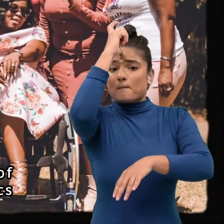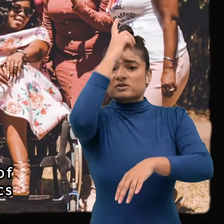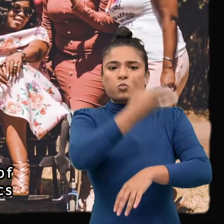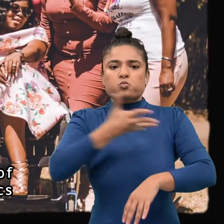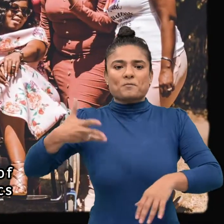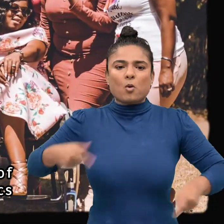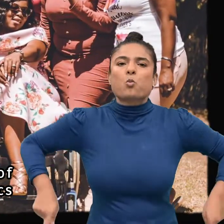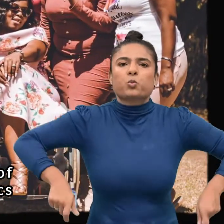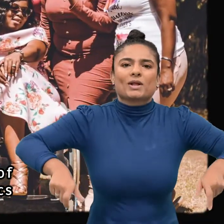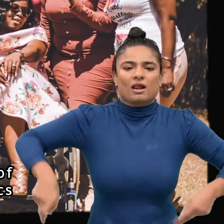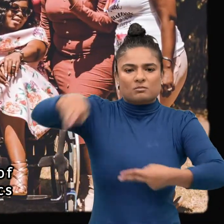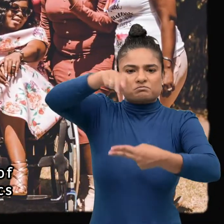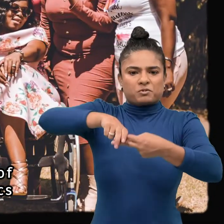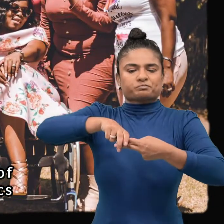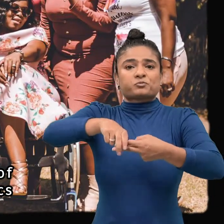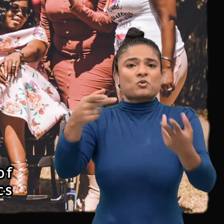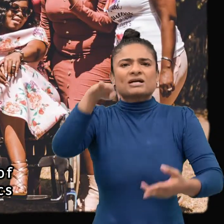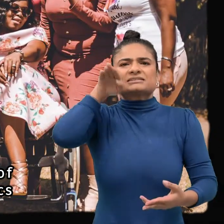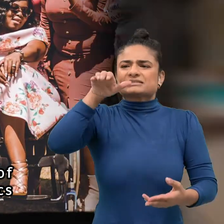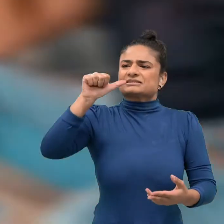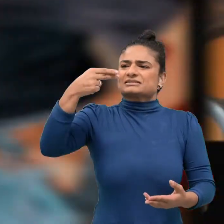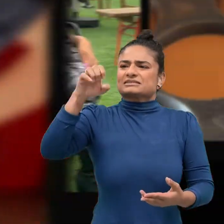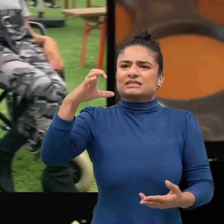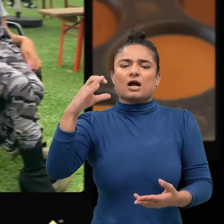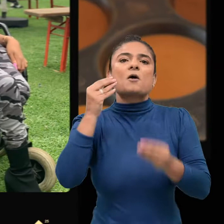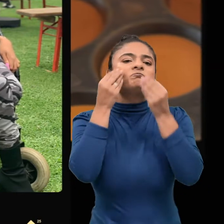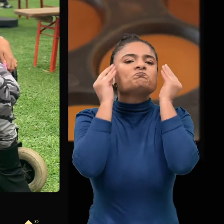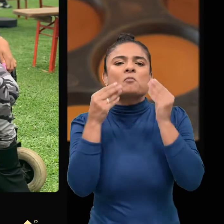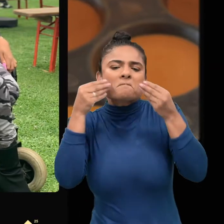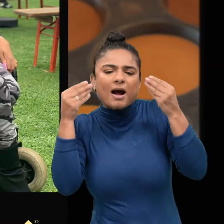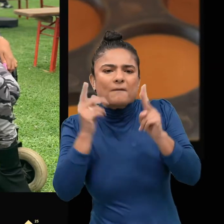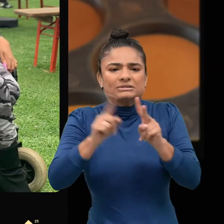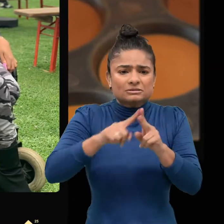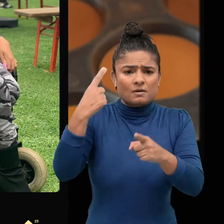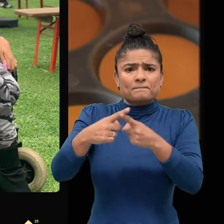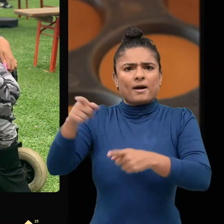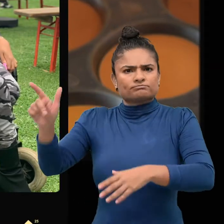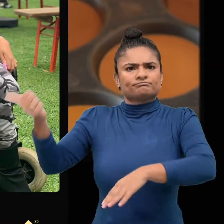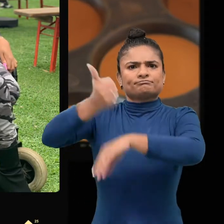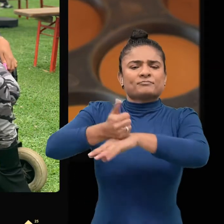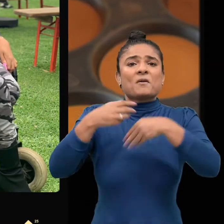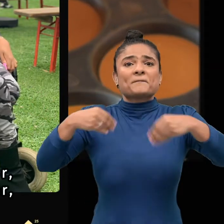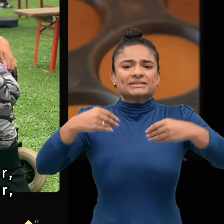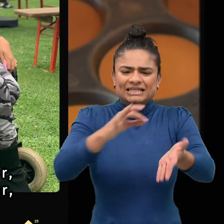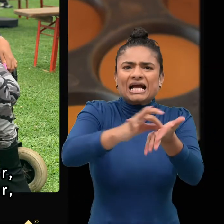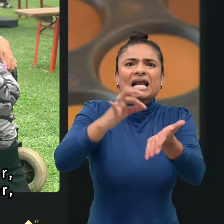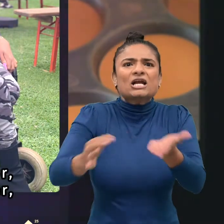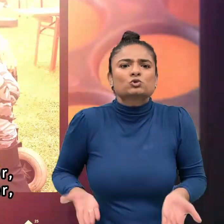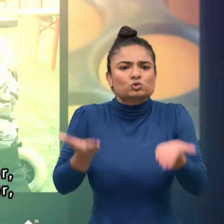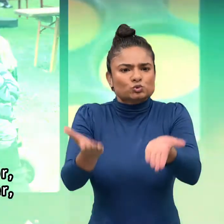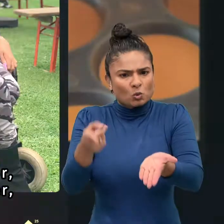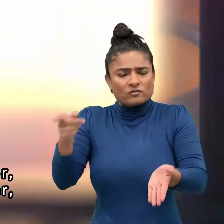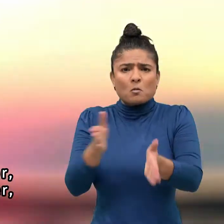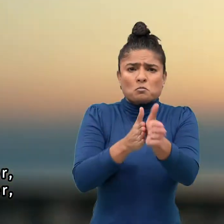of Ladies on Wheels and Zal Cosmetics and co-founder of Nosipho Cleaning Services. She is a